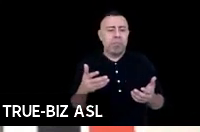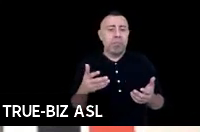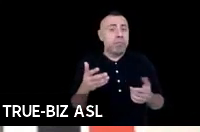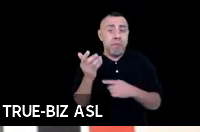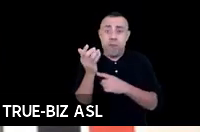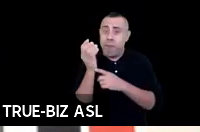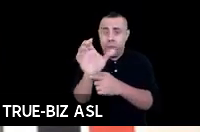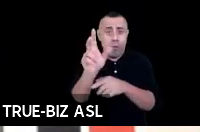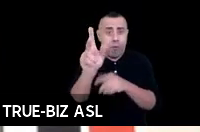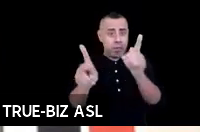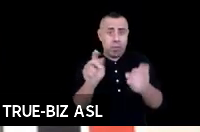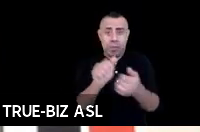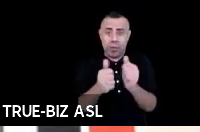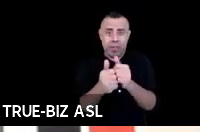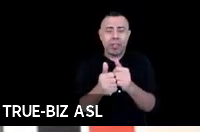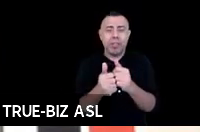change.